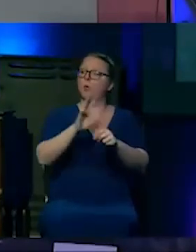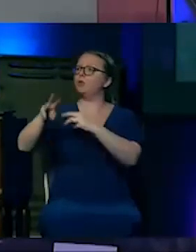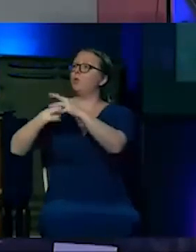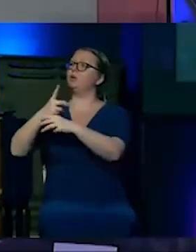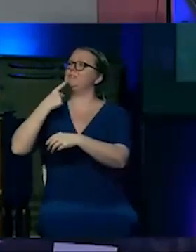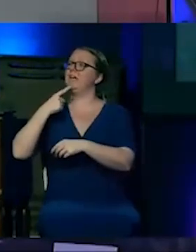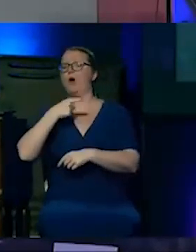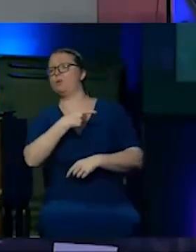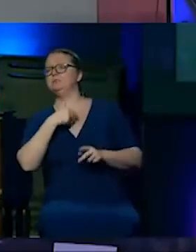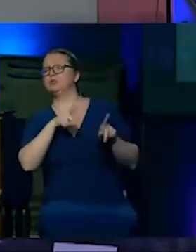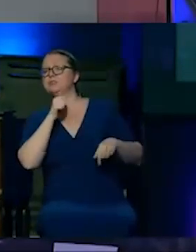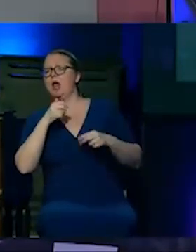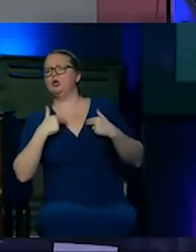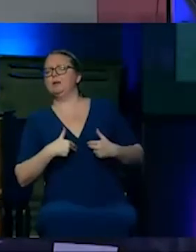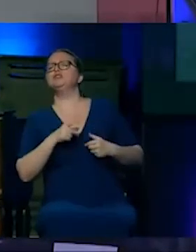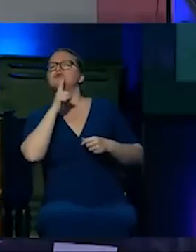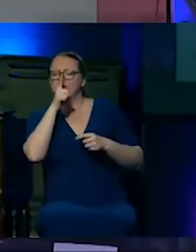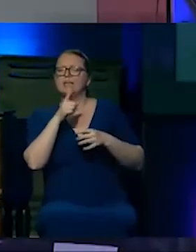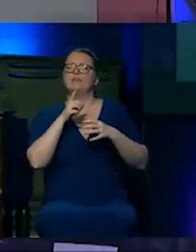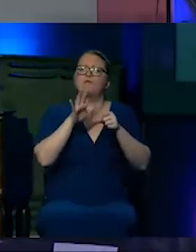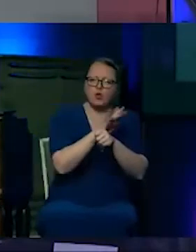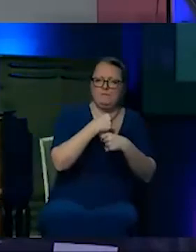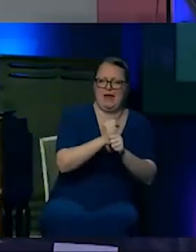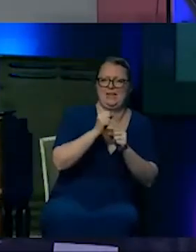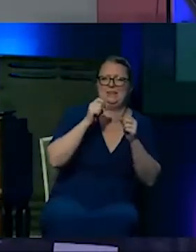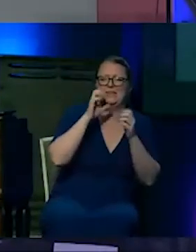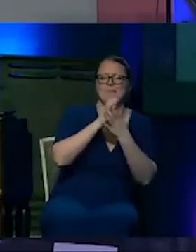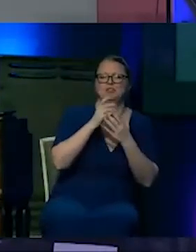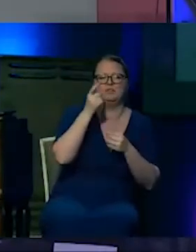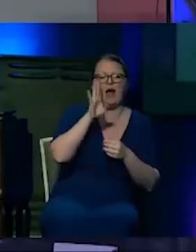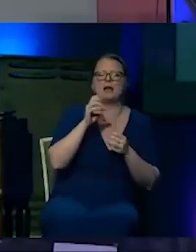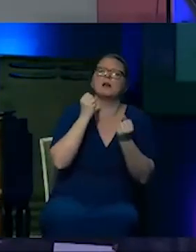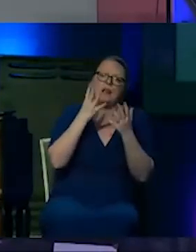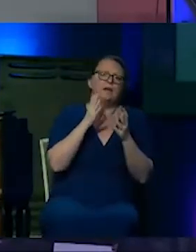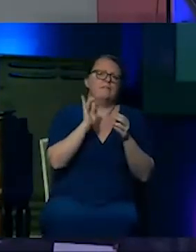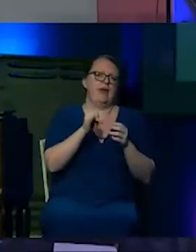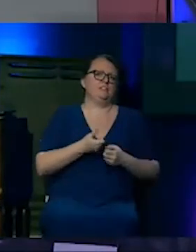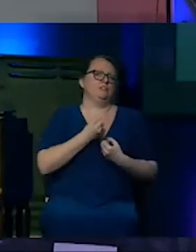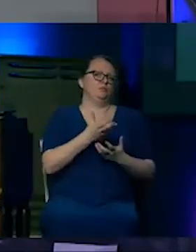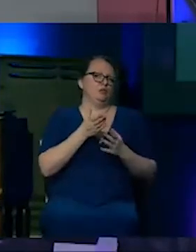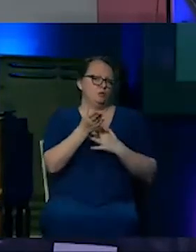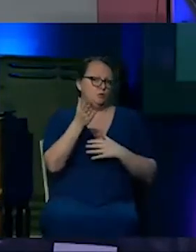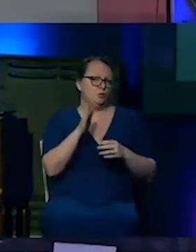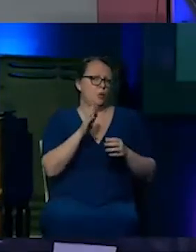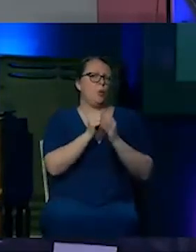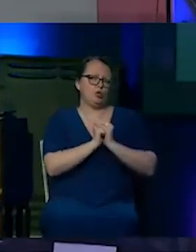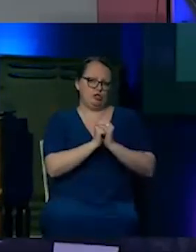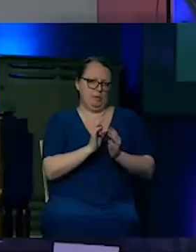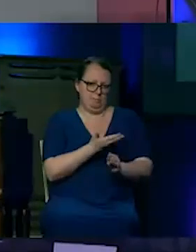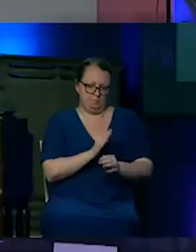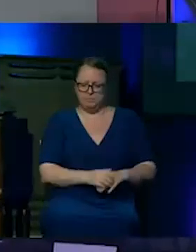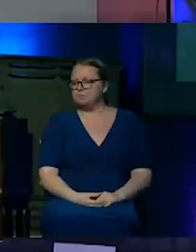says is a non-human being really is fully made in the image of God. And a lot of that is expressed through worship. So,